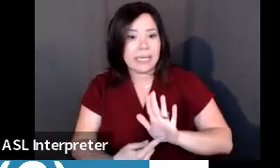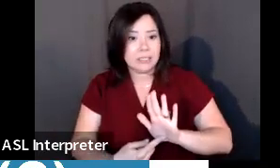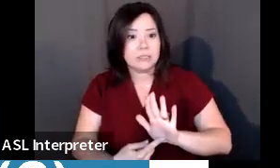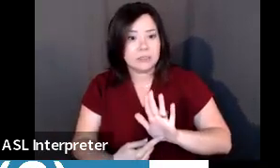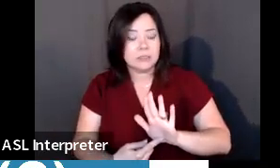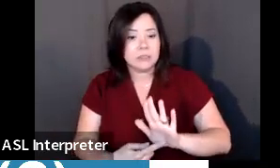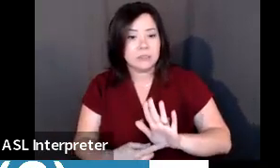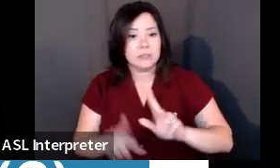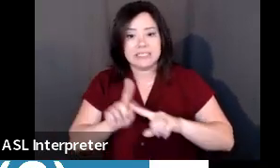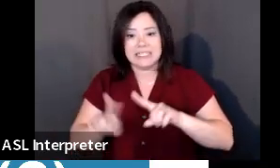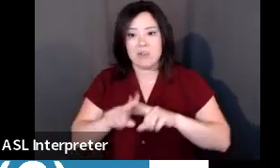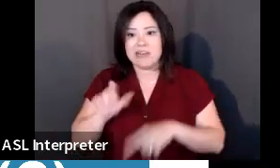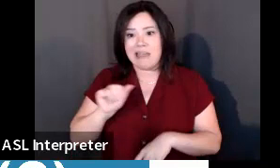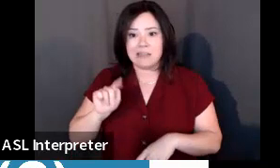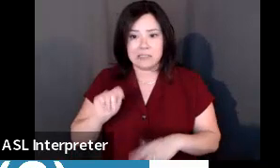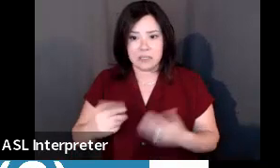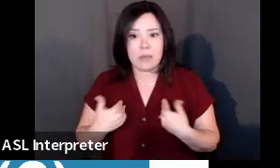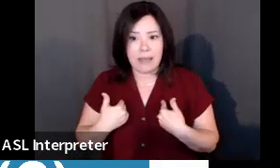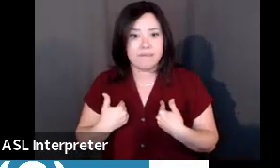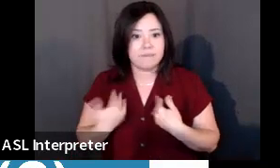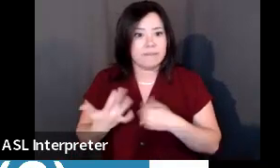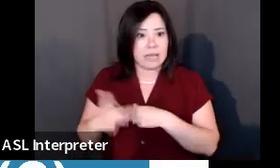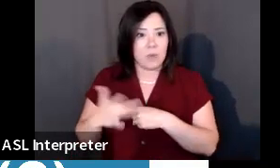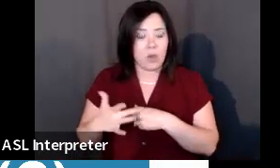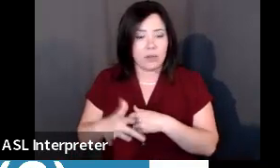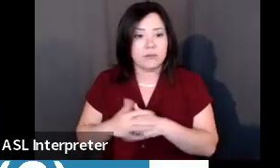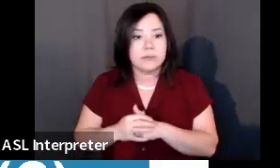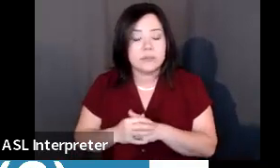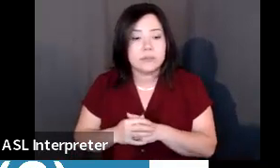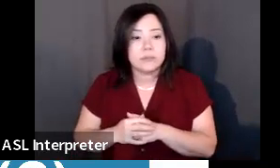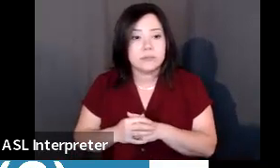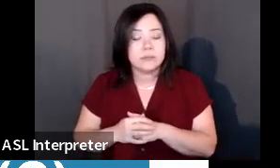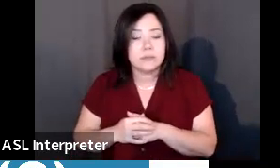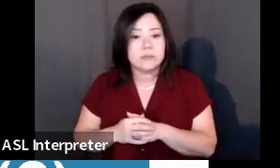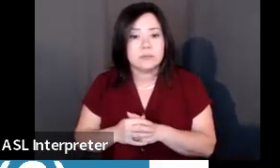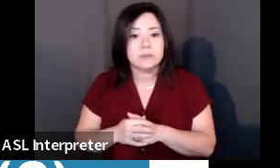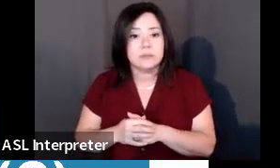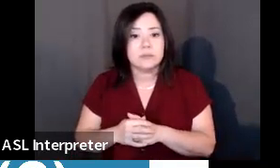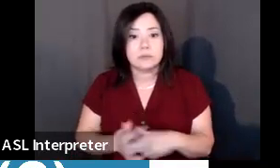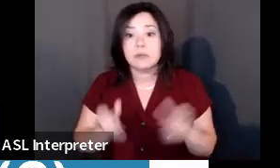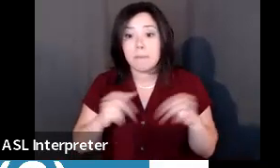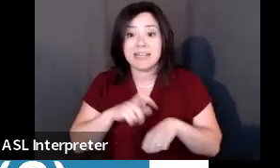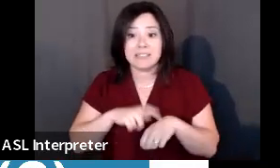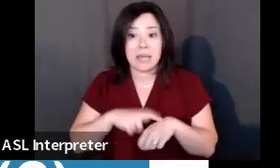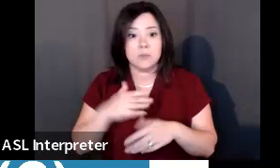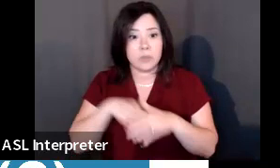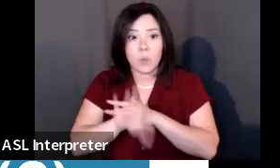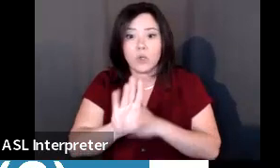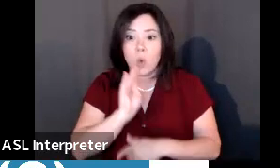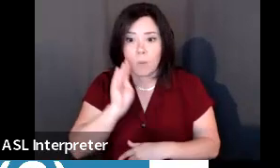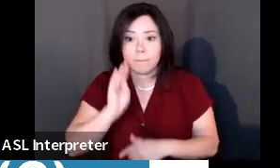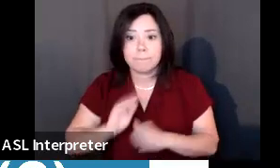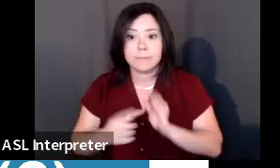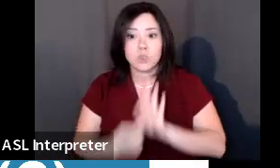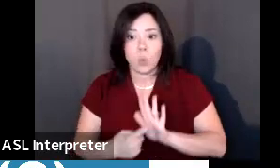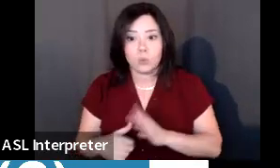pieces of AT that we have available. And that's often done in people's own home. We